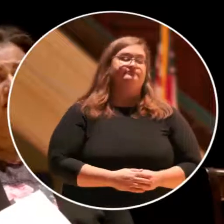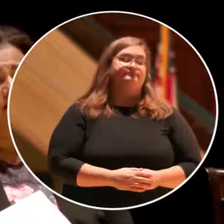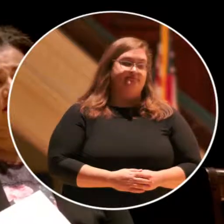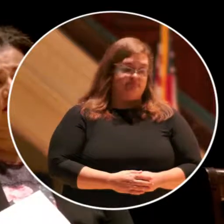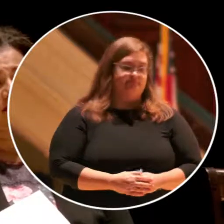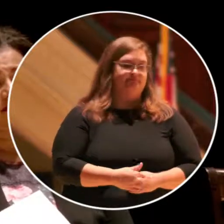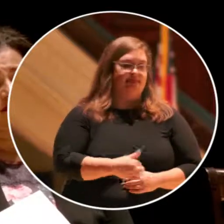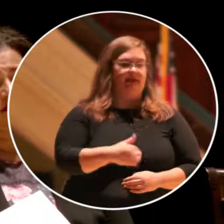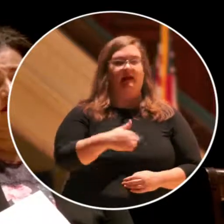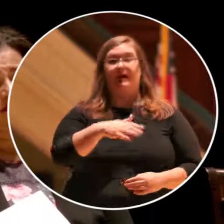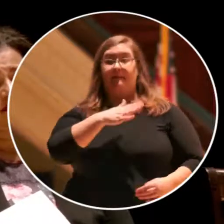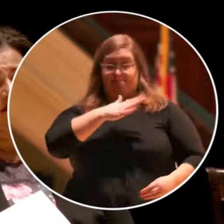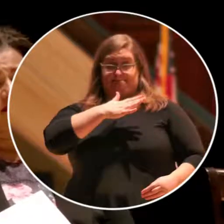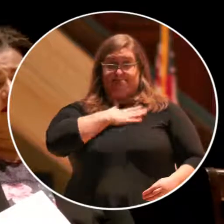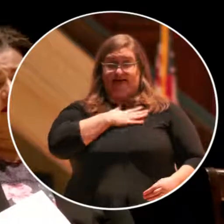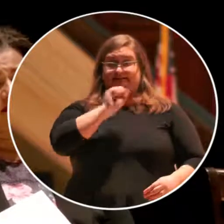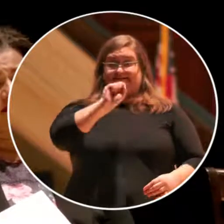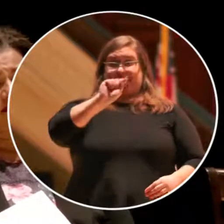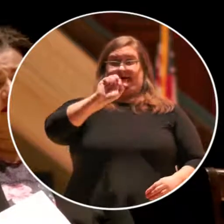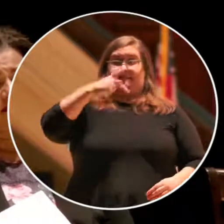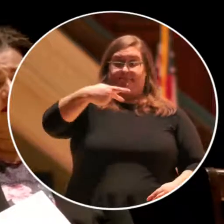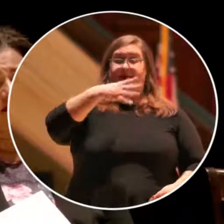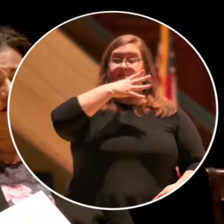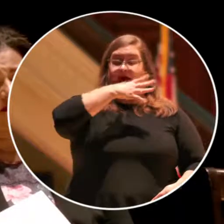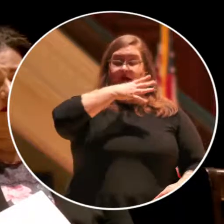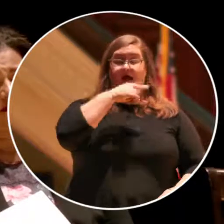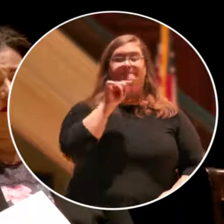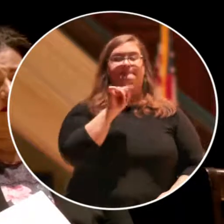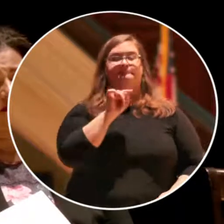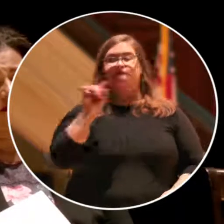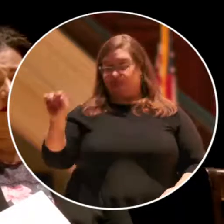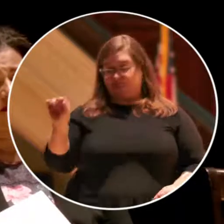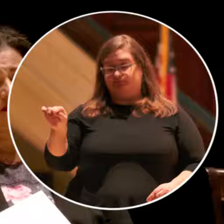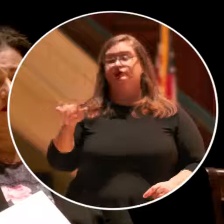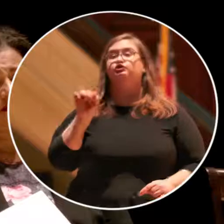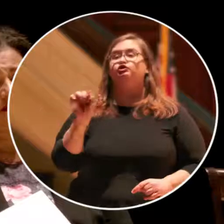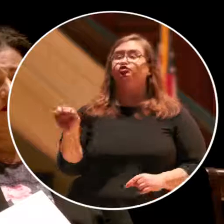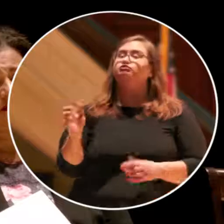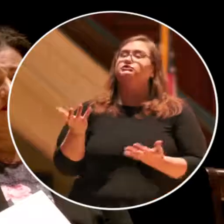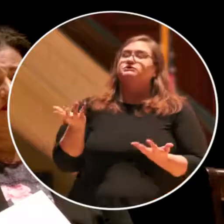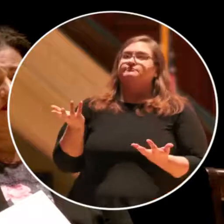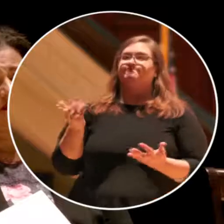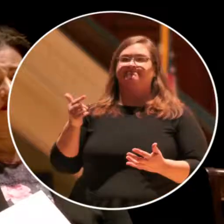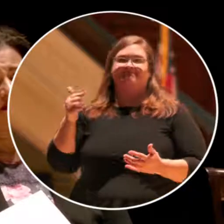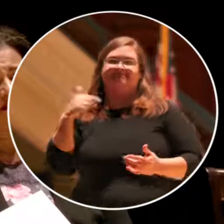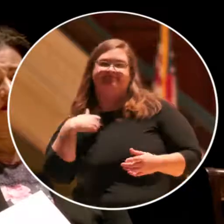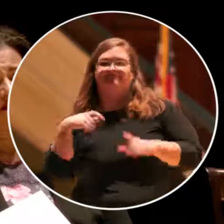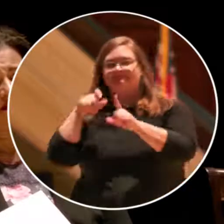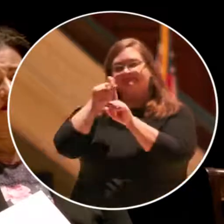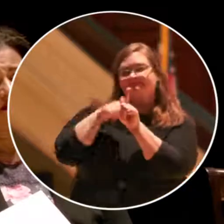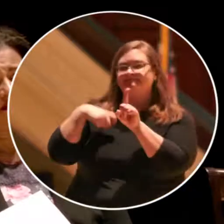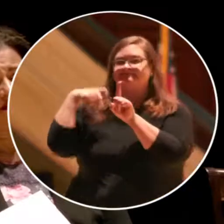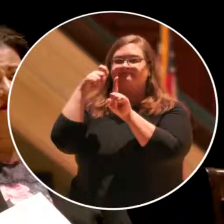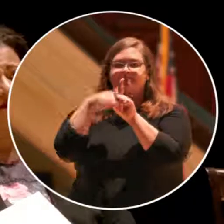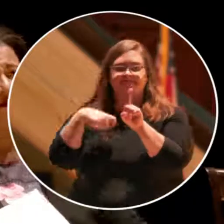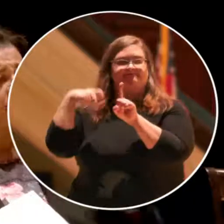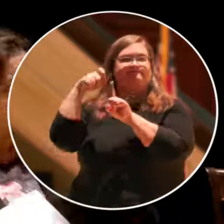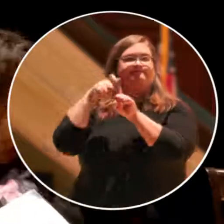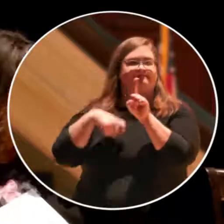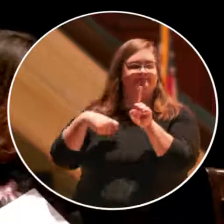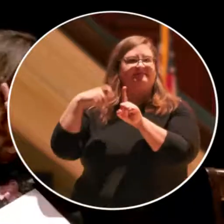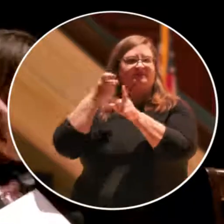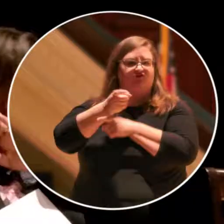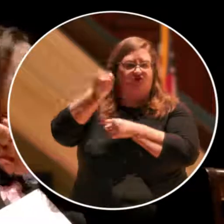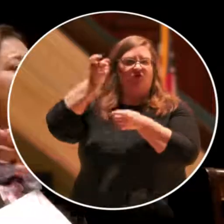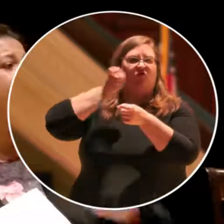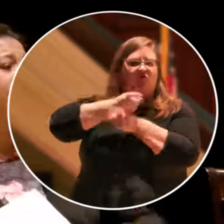having rescued us from her, but she had no desire to be our mother. My brother and I were often the target of her ridicule and the butt of her